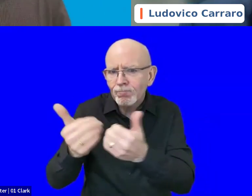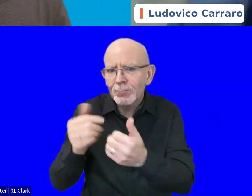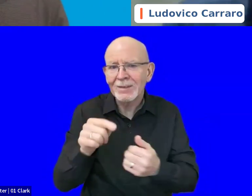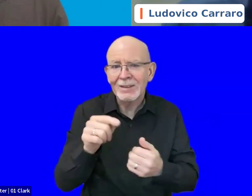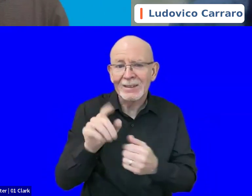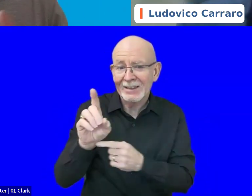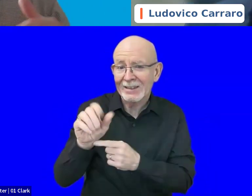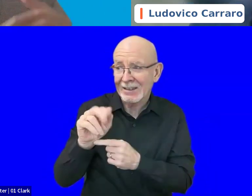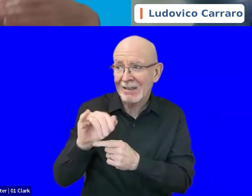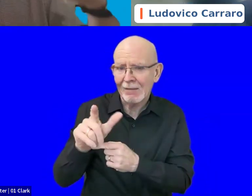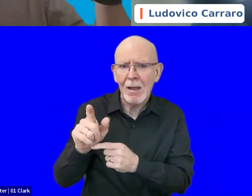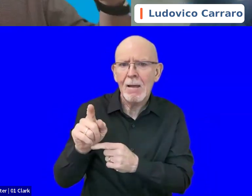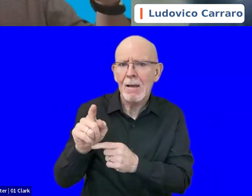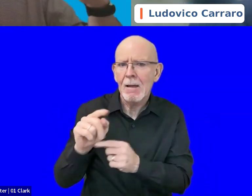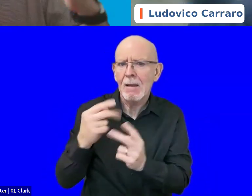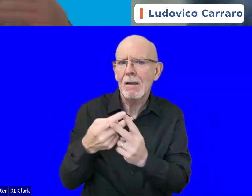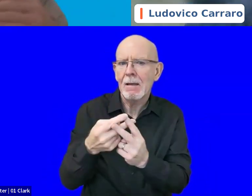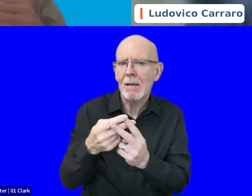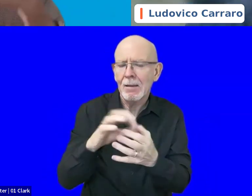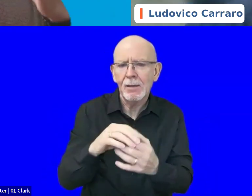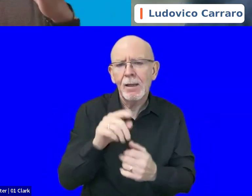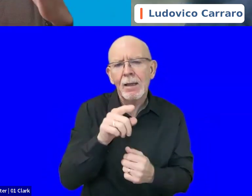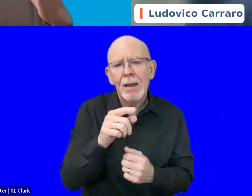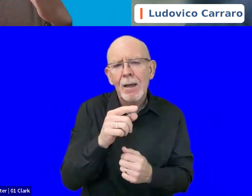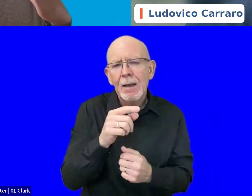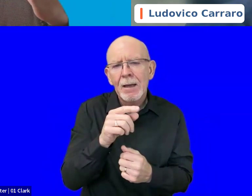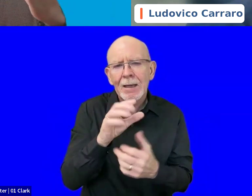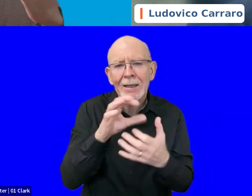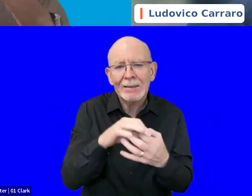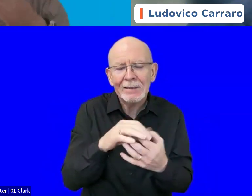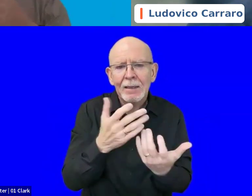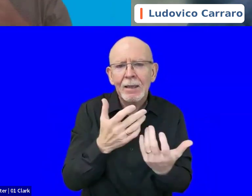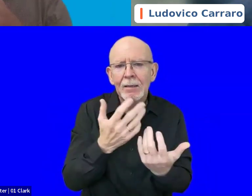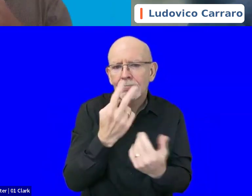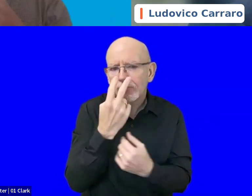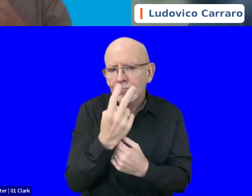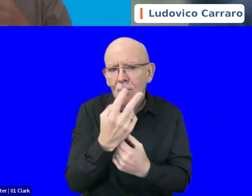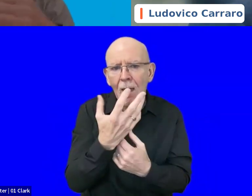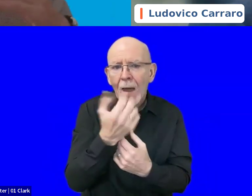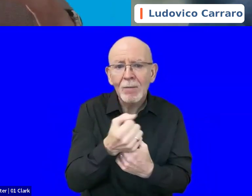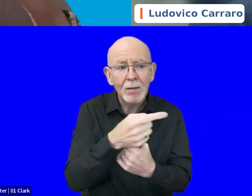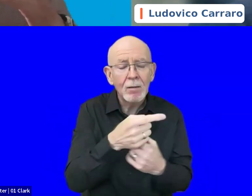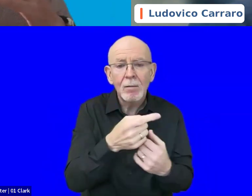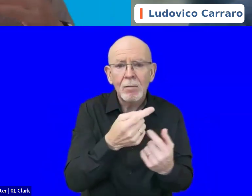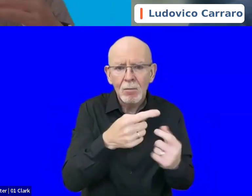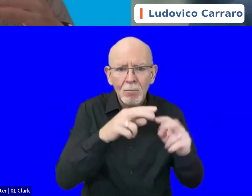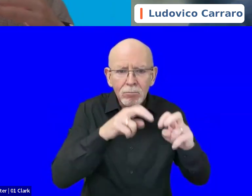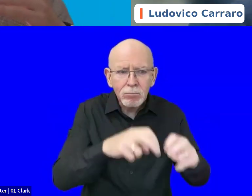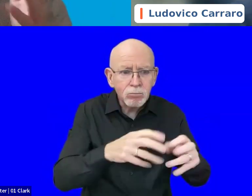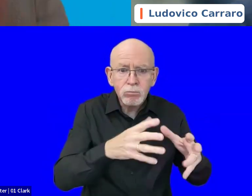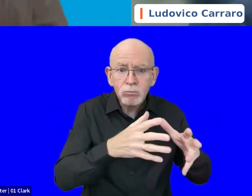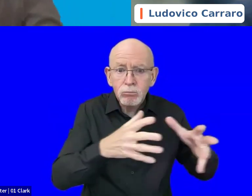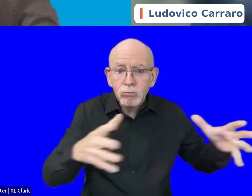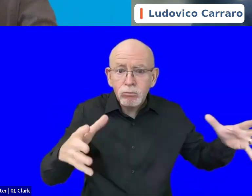one of the things you mentioned is the possibility to do the work for people with more severe or less severe